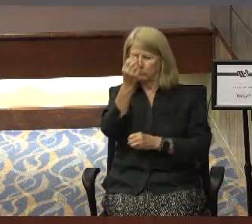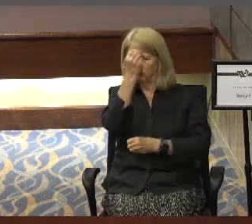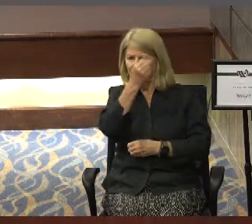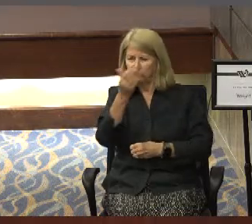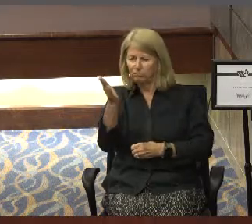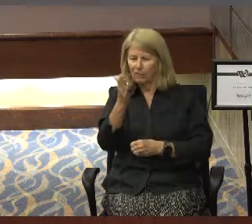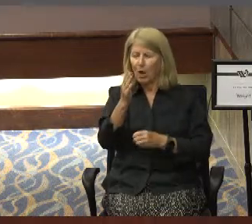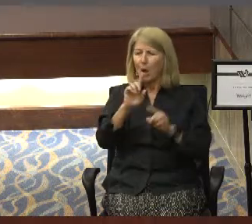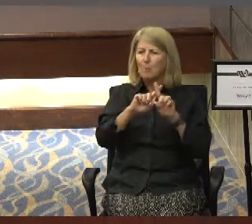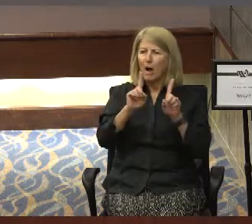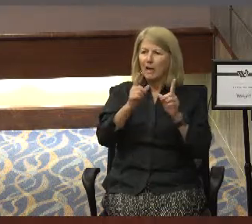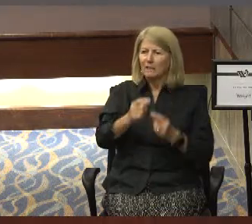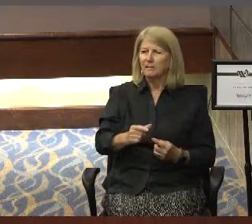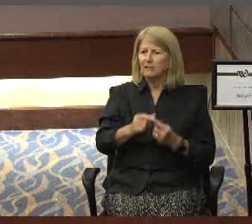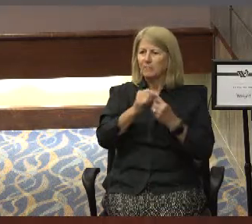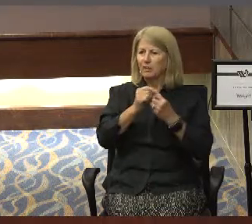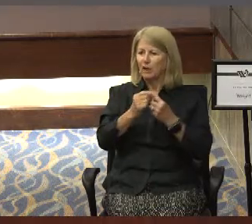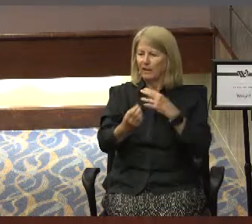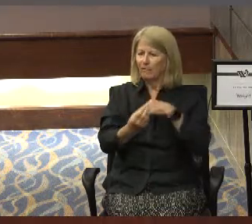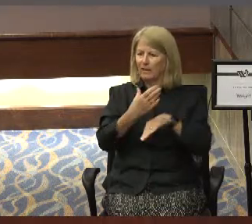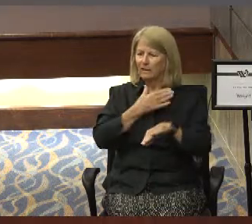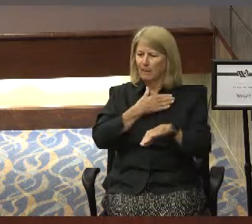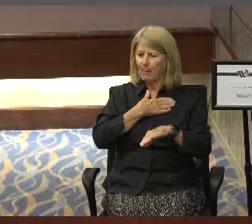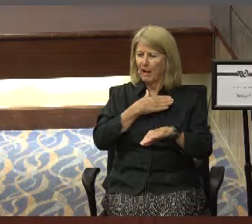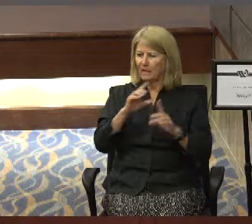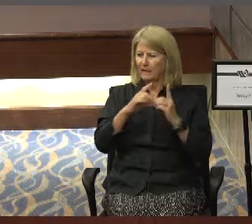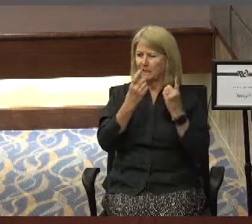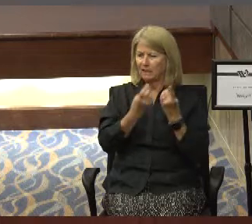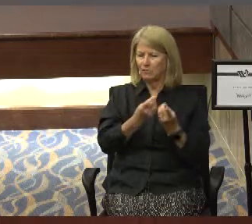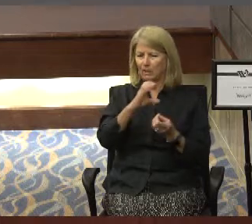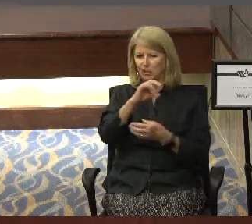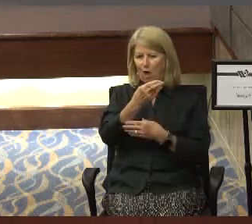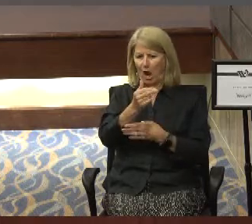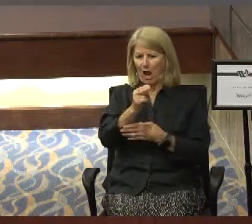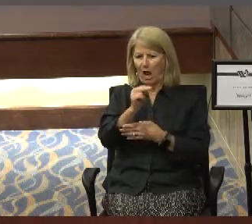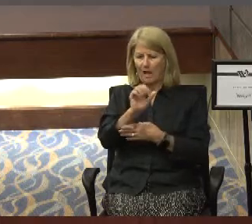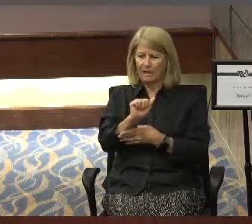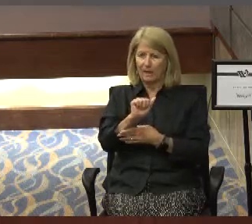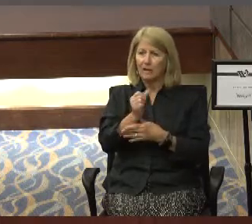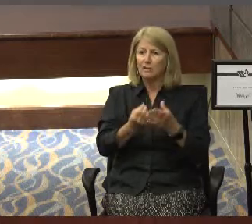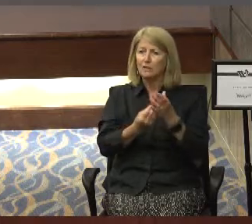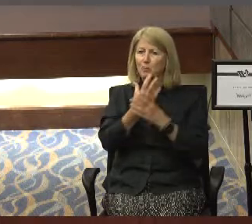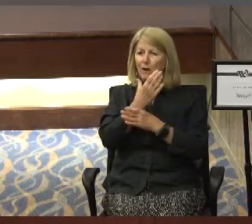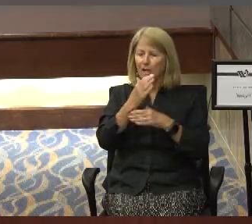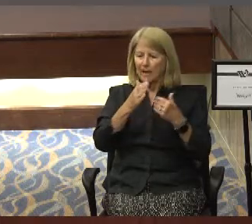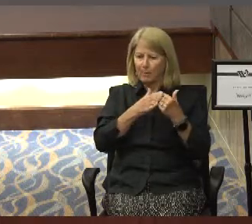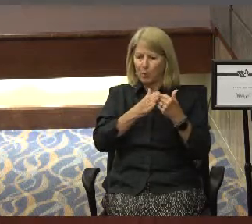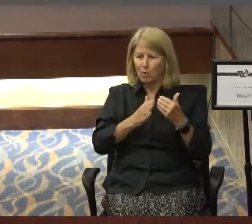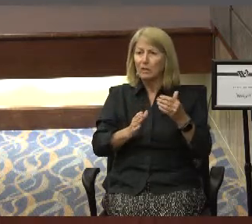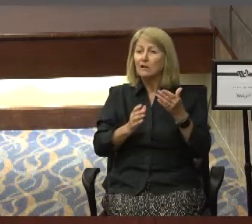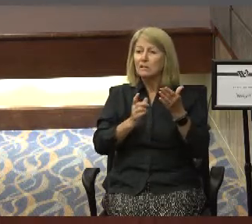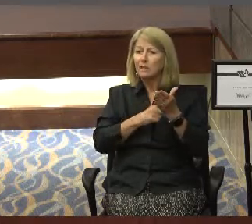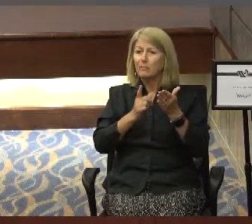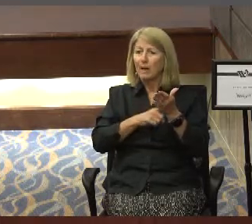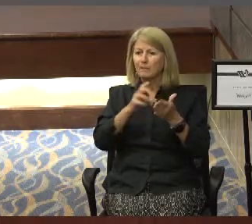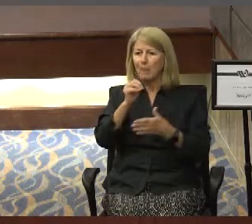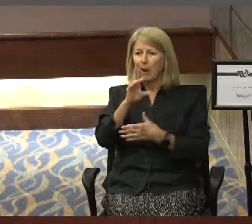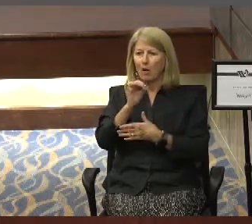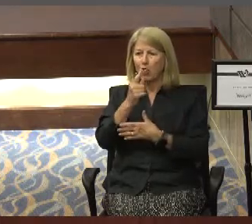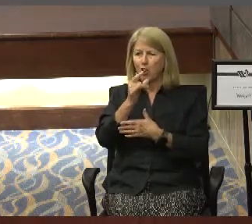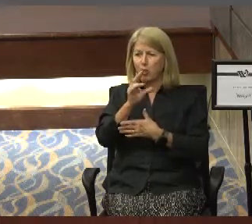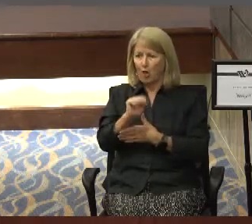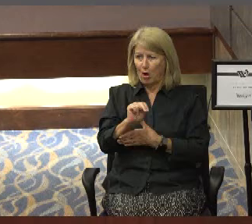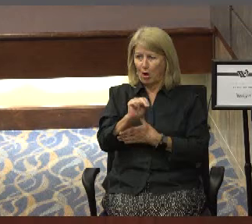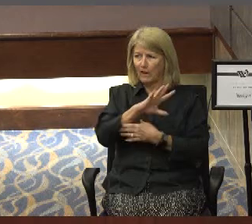the, as it affects my district out in the China Spring neighborhoods, there's a lot of times where the marathon parts cover